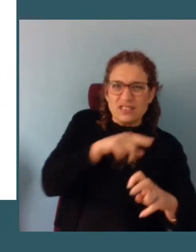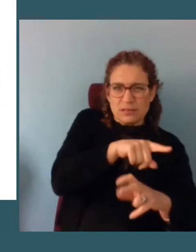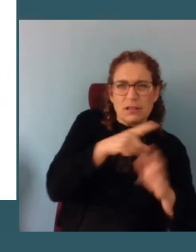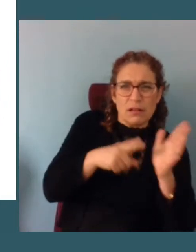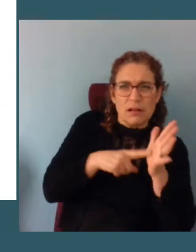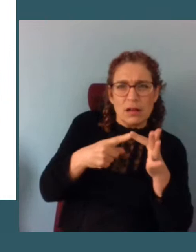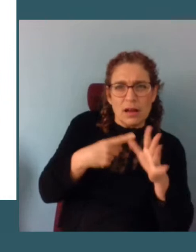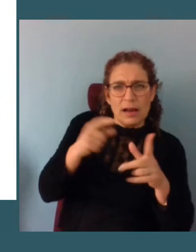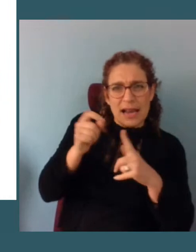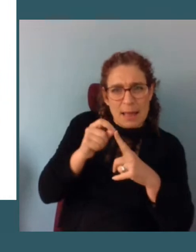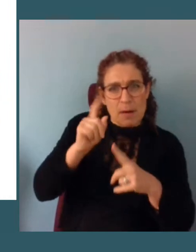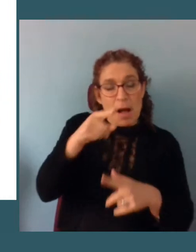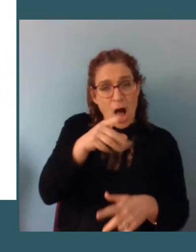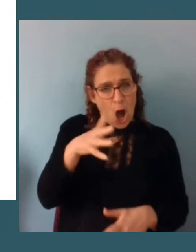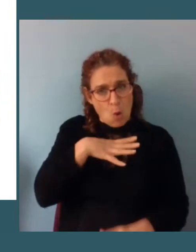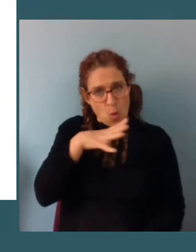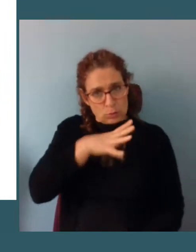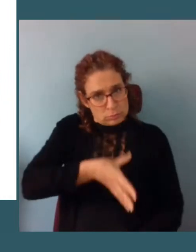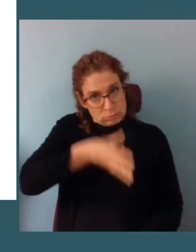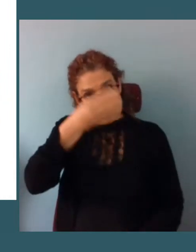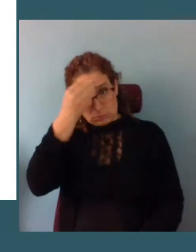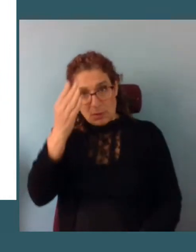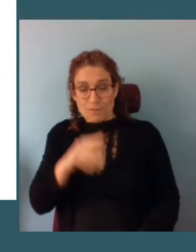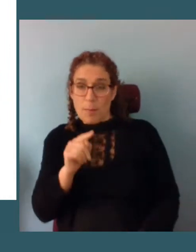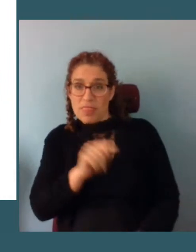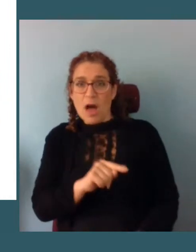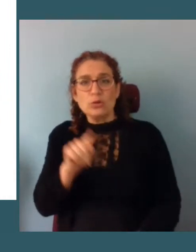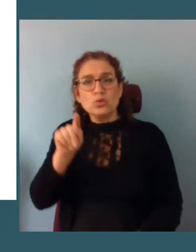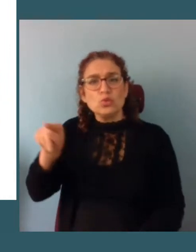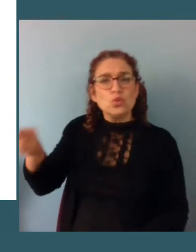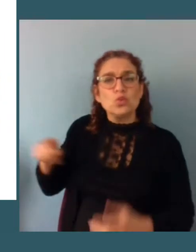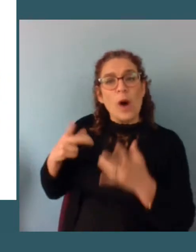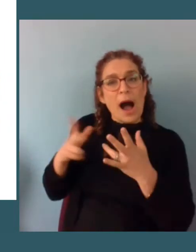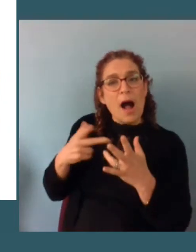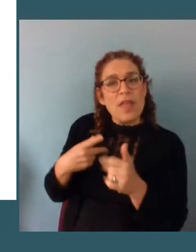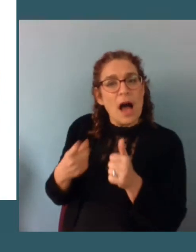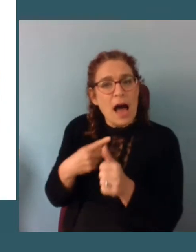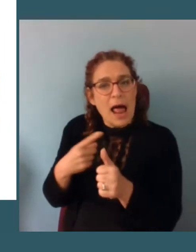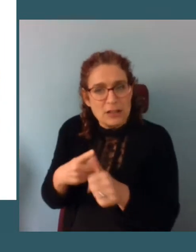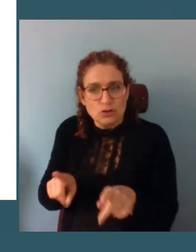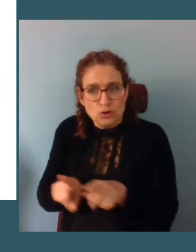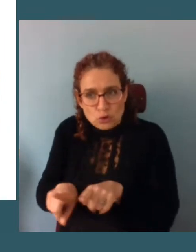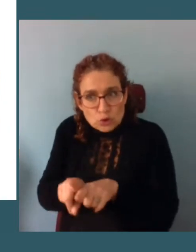that learning into the other allergens, like things like